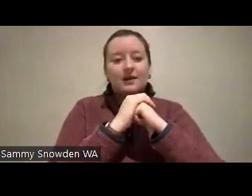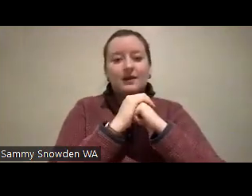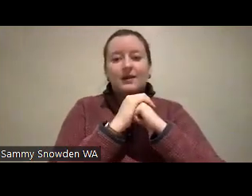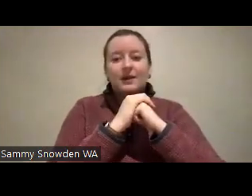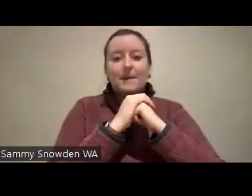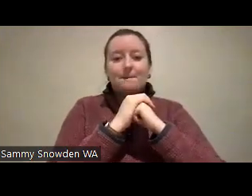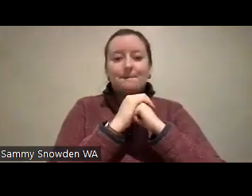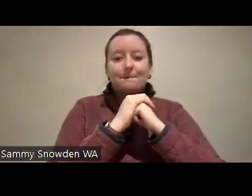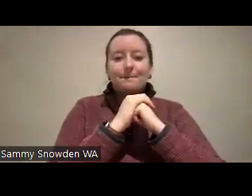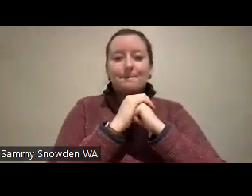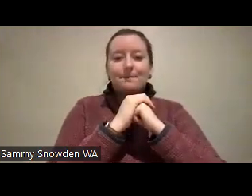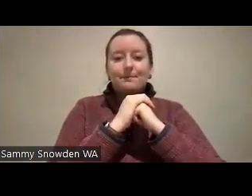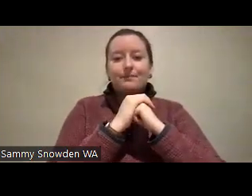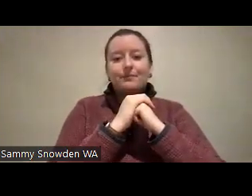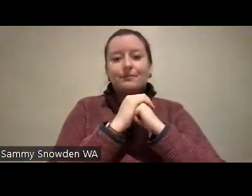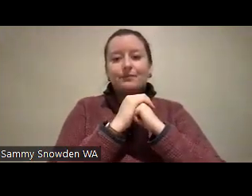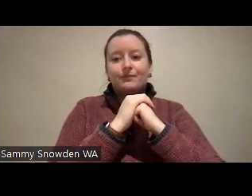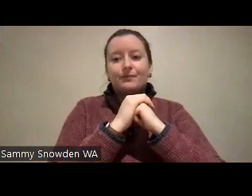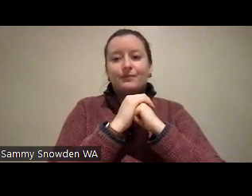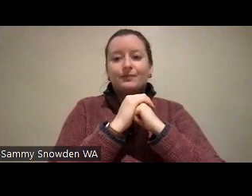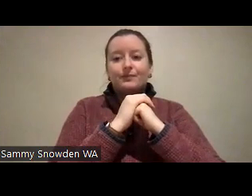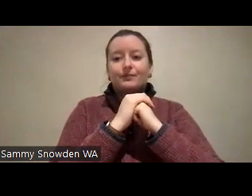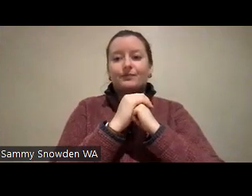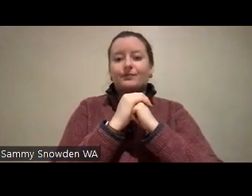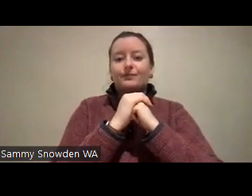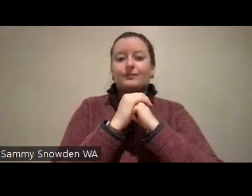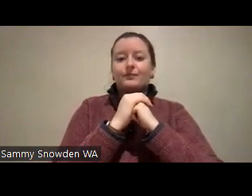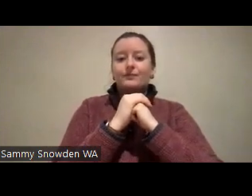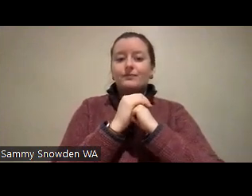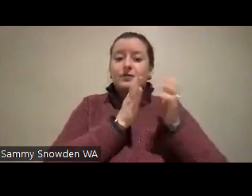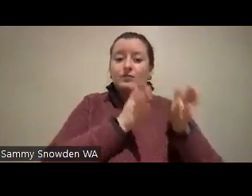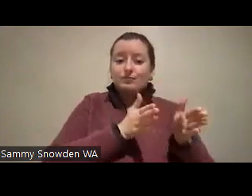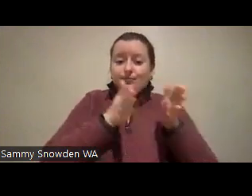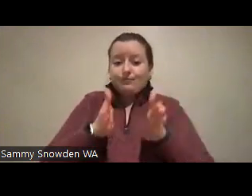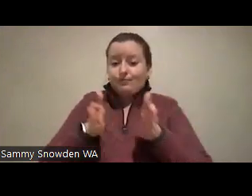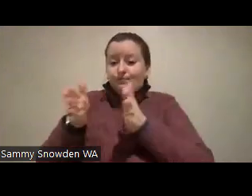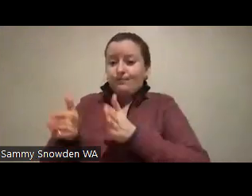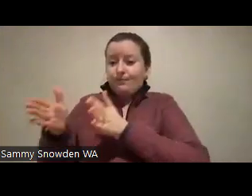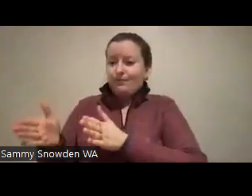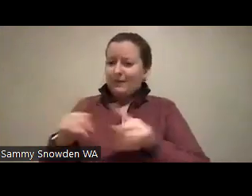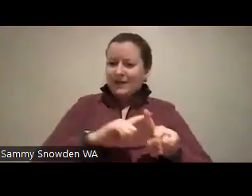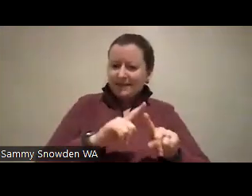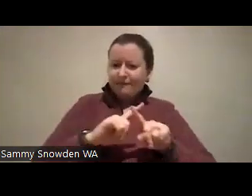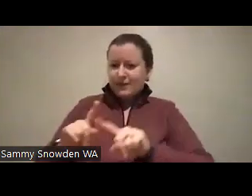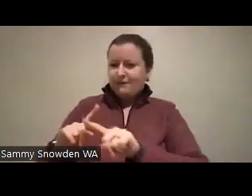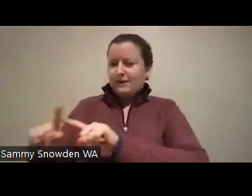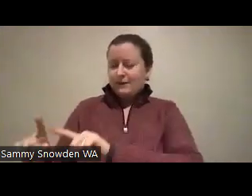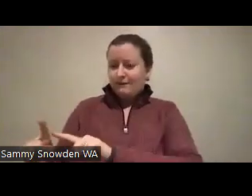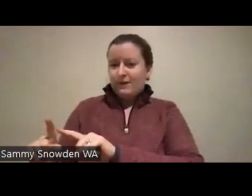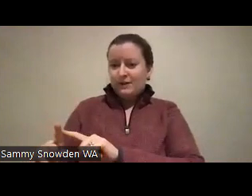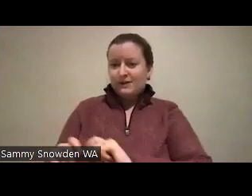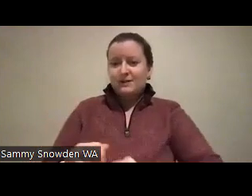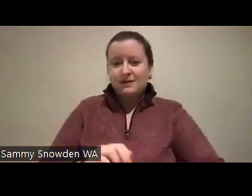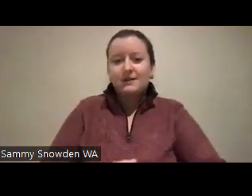Roughly about 5 cycles. And at each stage of these sleeps, different things happen. But it's